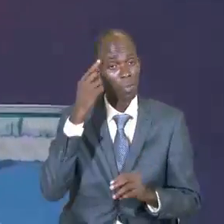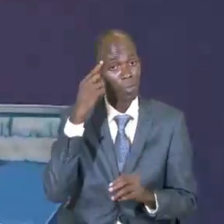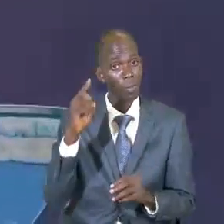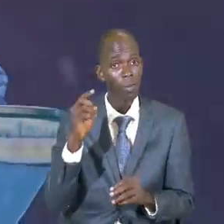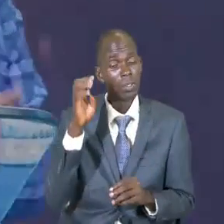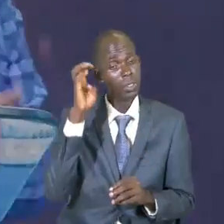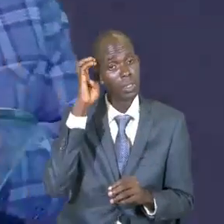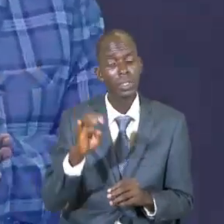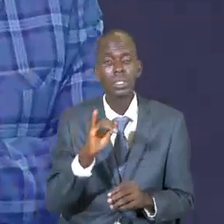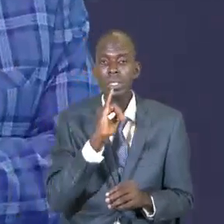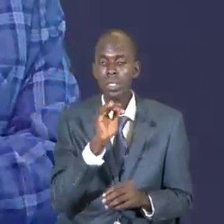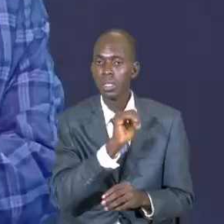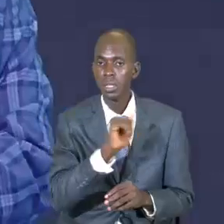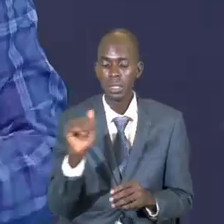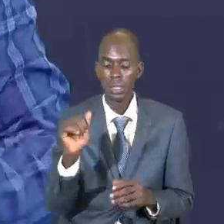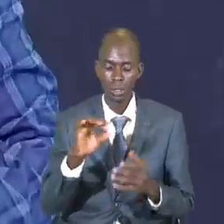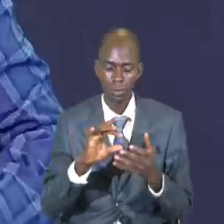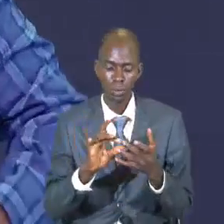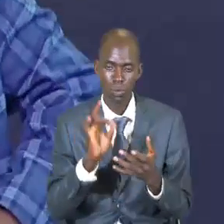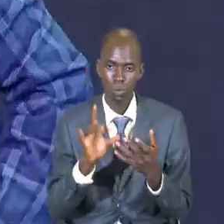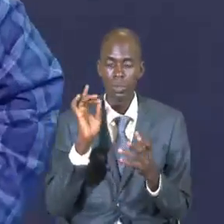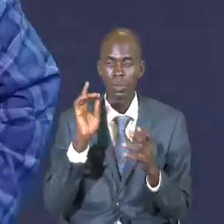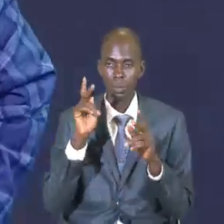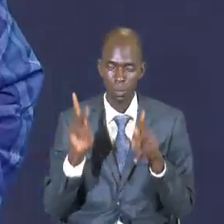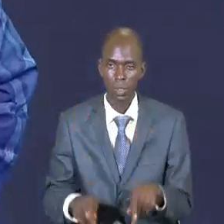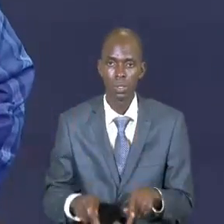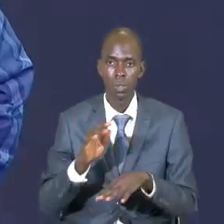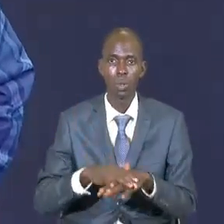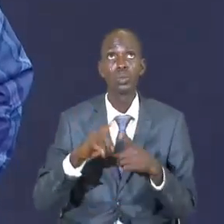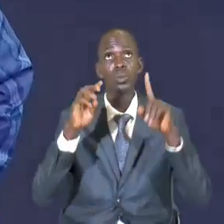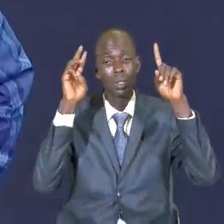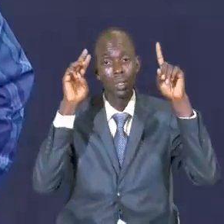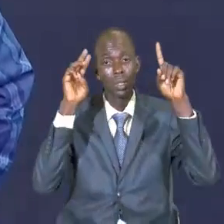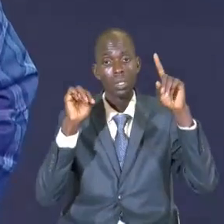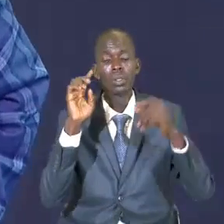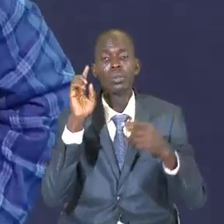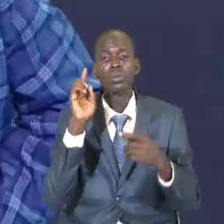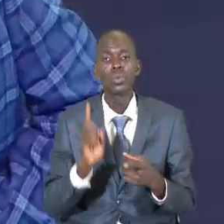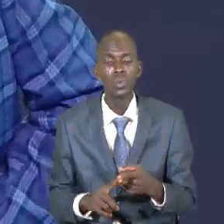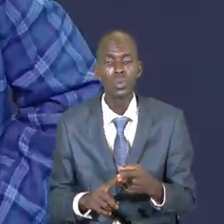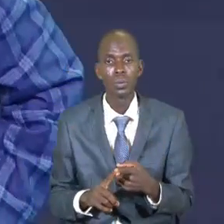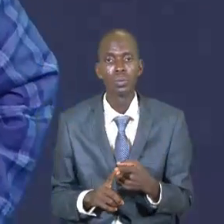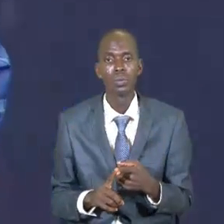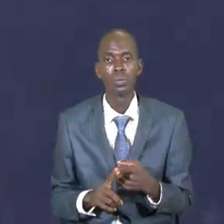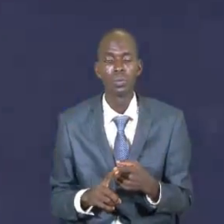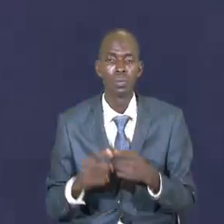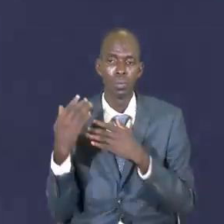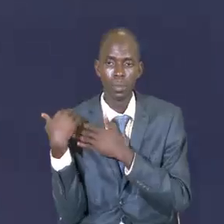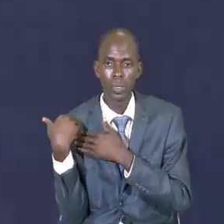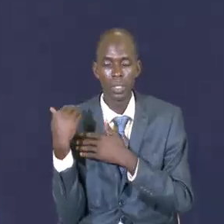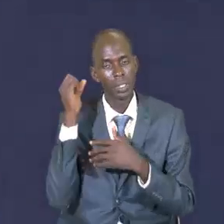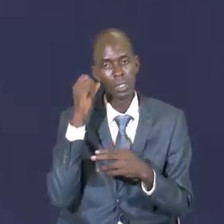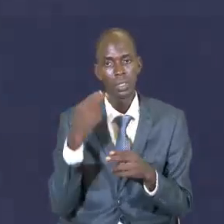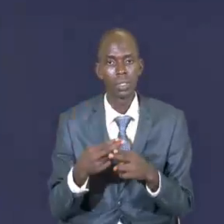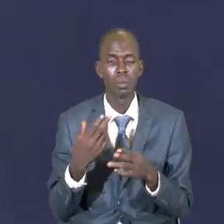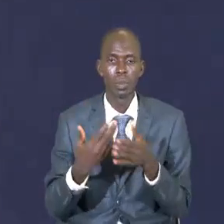chosen vessel unto me to bear my name before the Gentiles